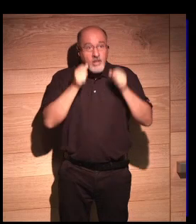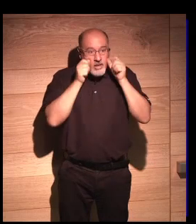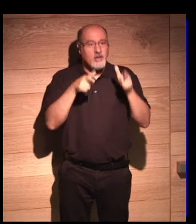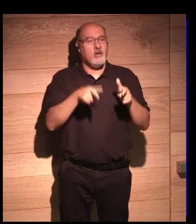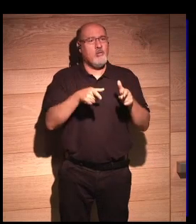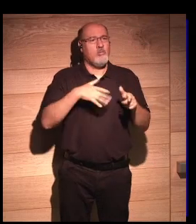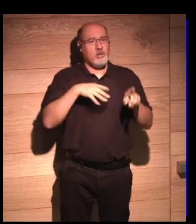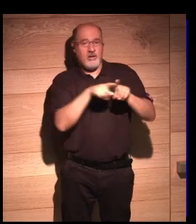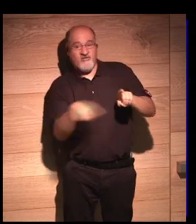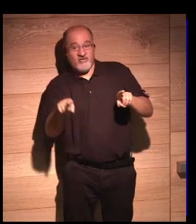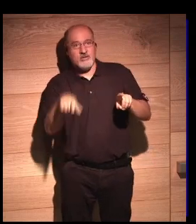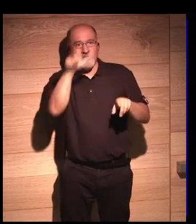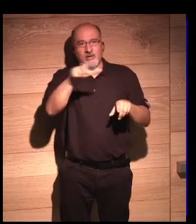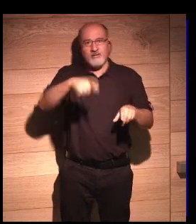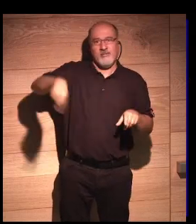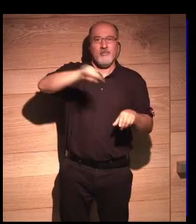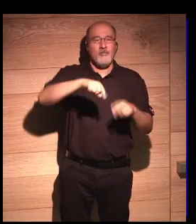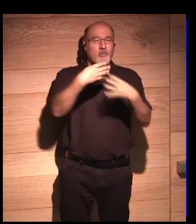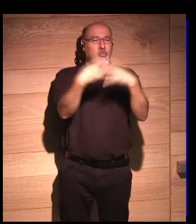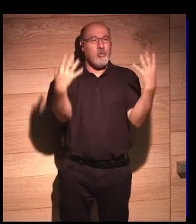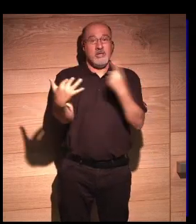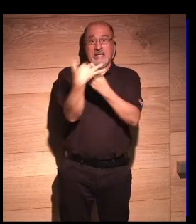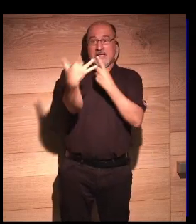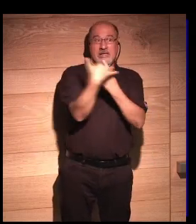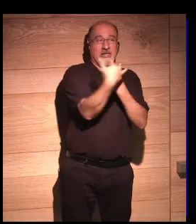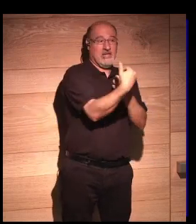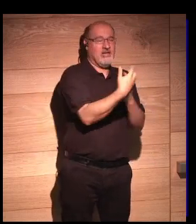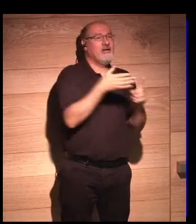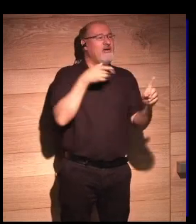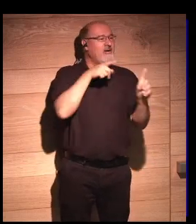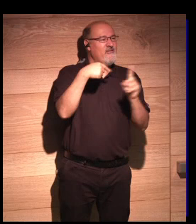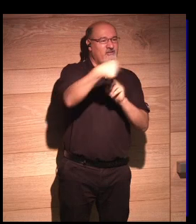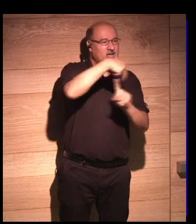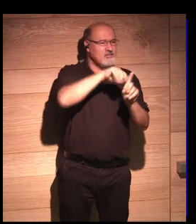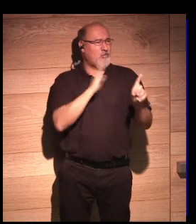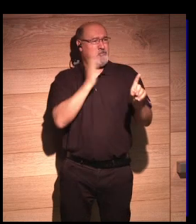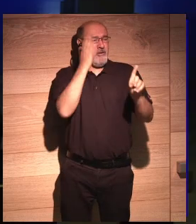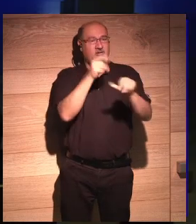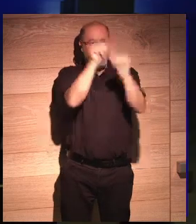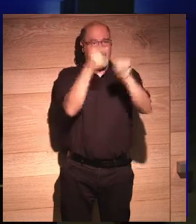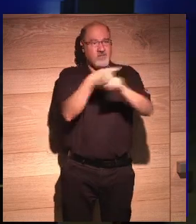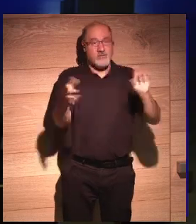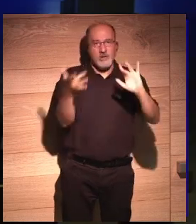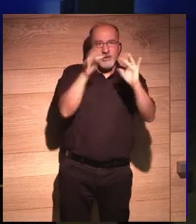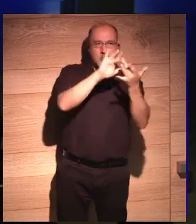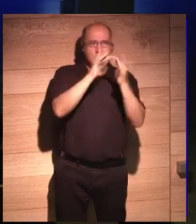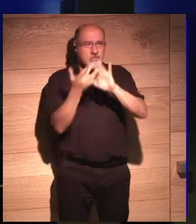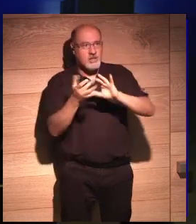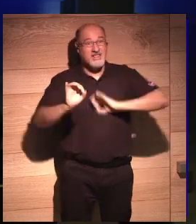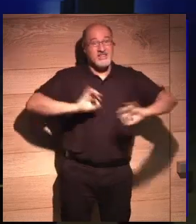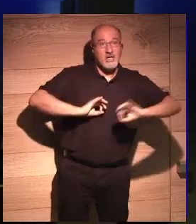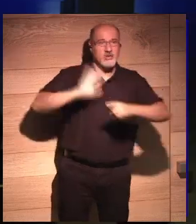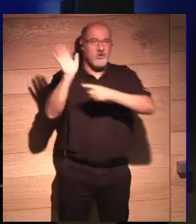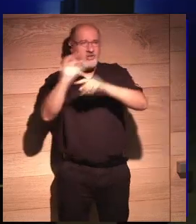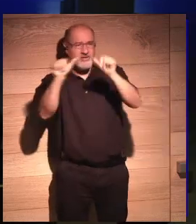different way that is very much different to how people engage with film and theater. It's something new.